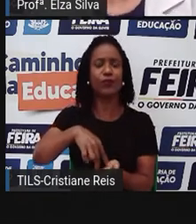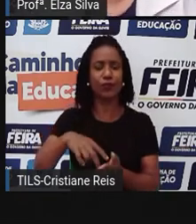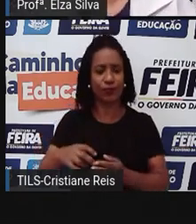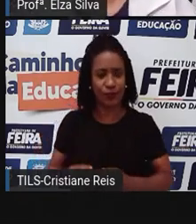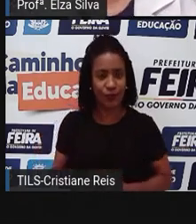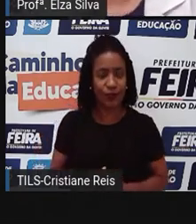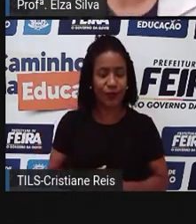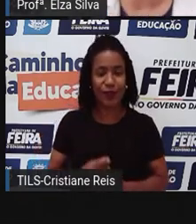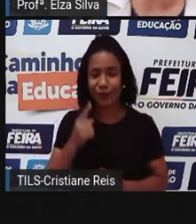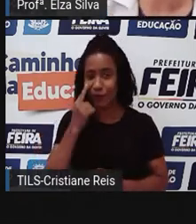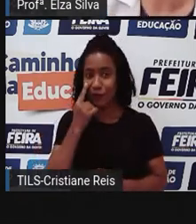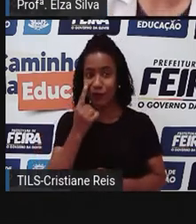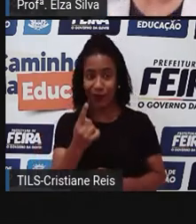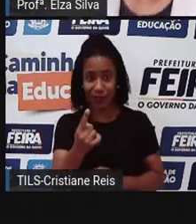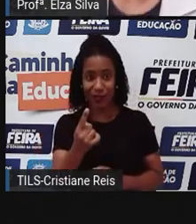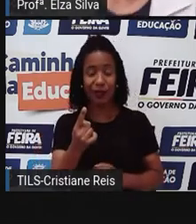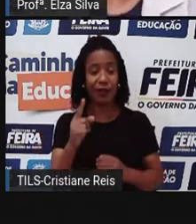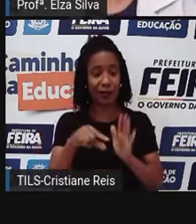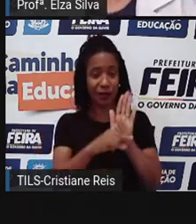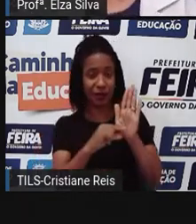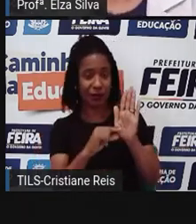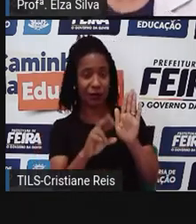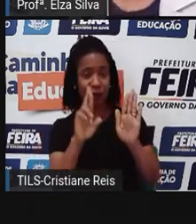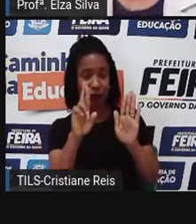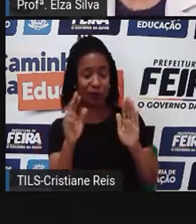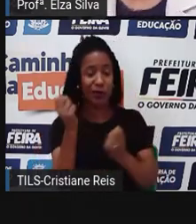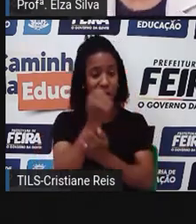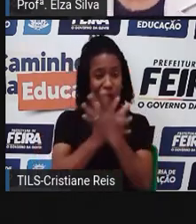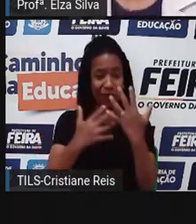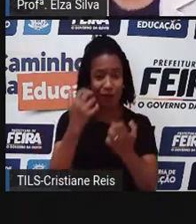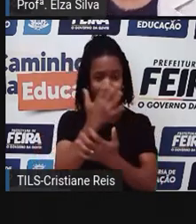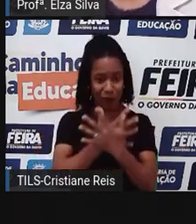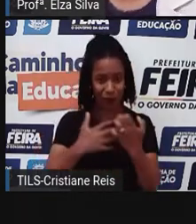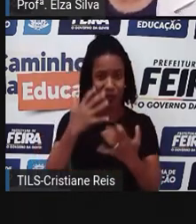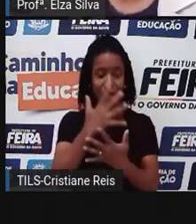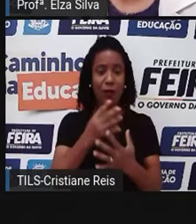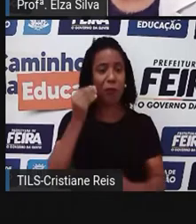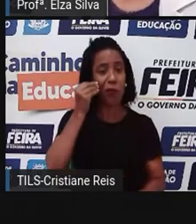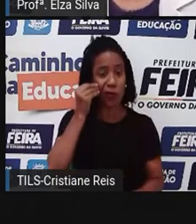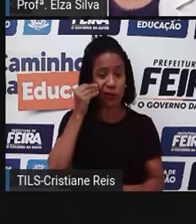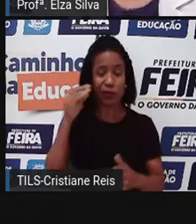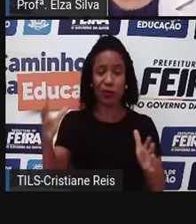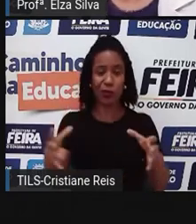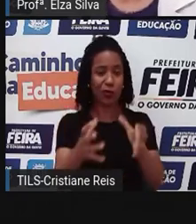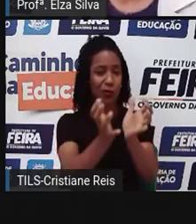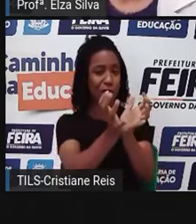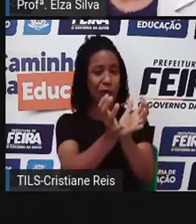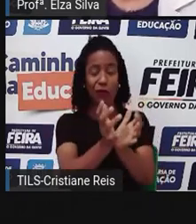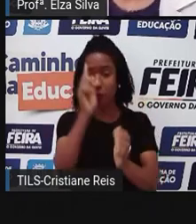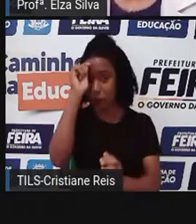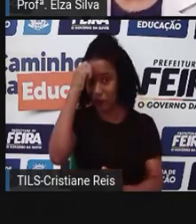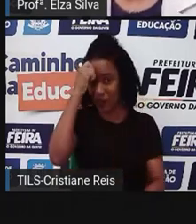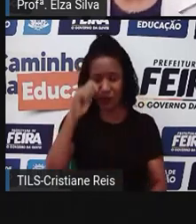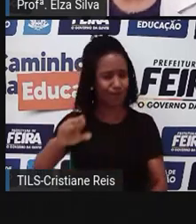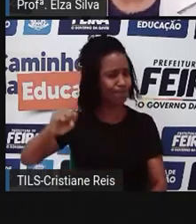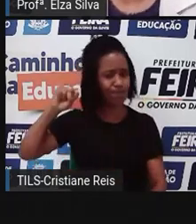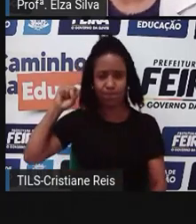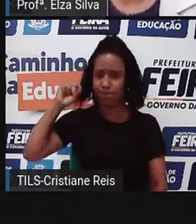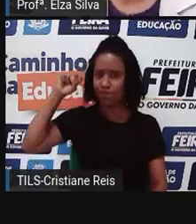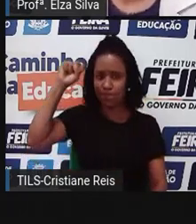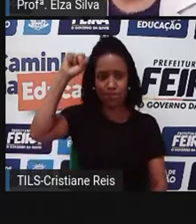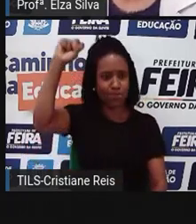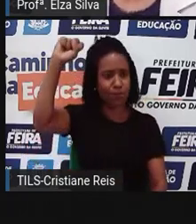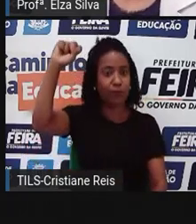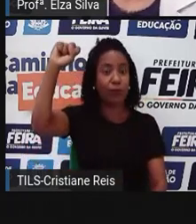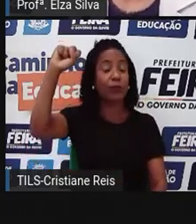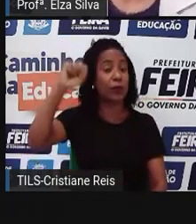nós temos aí um canto que mostra resistência à opressão com a comunidade negra ao longo do tempo e ao preconceito.